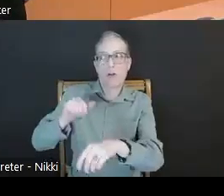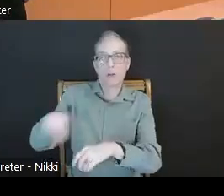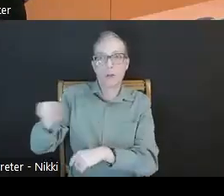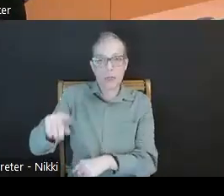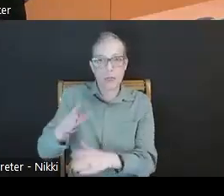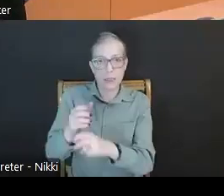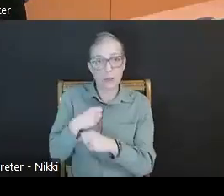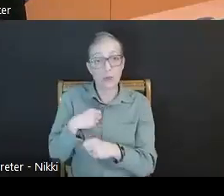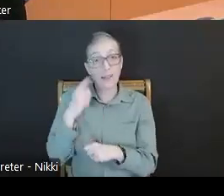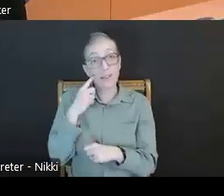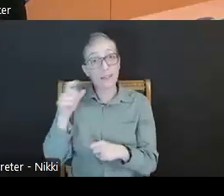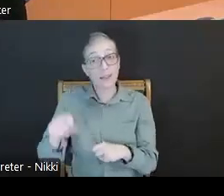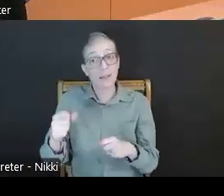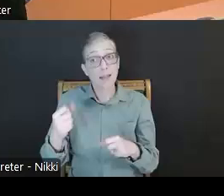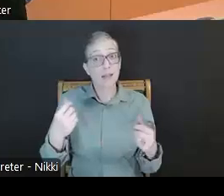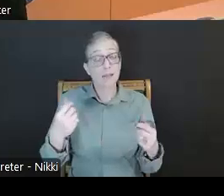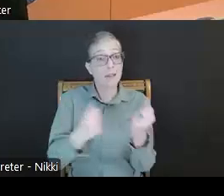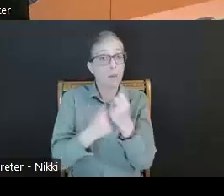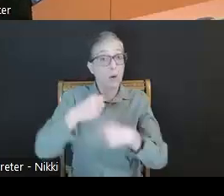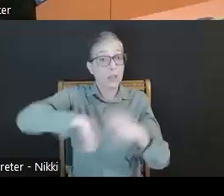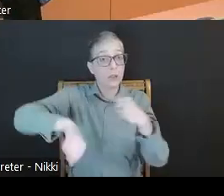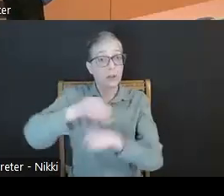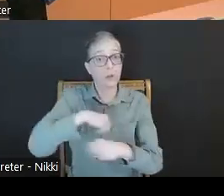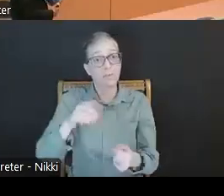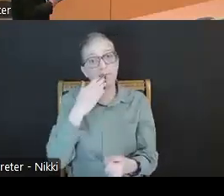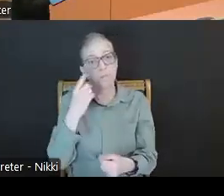So thank you for that feedback. Thank you.